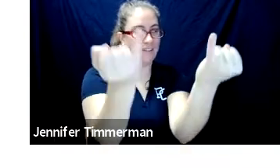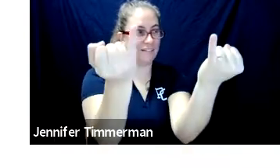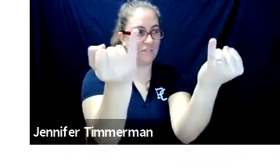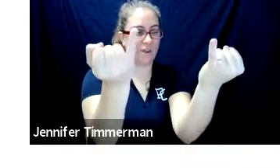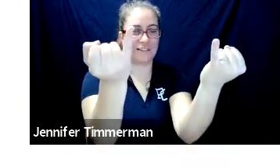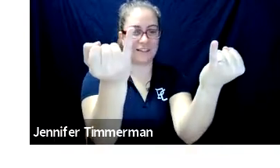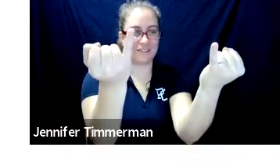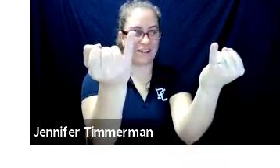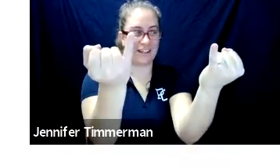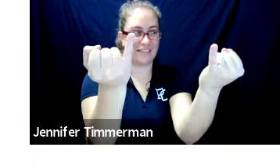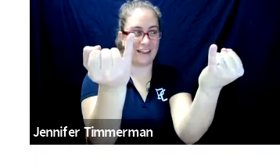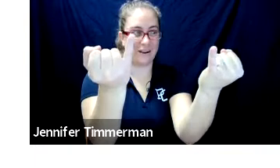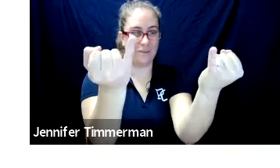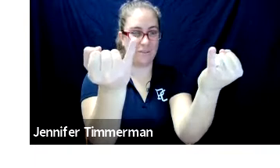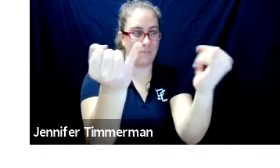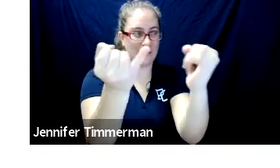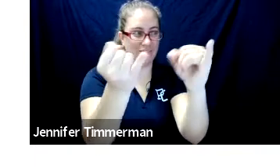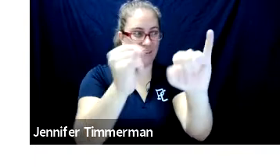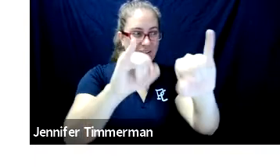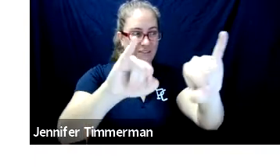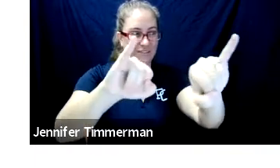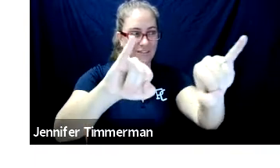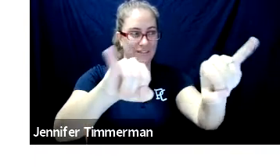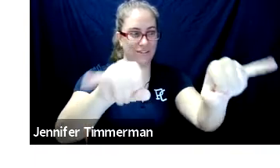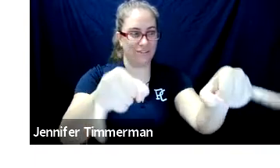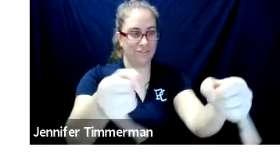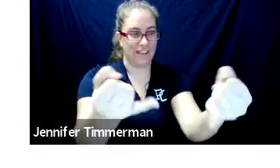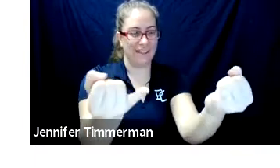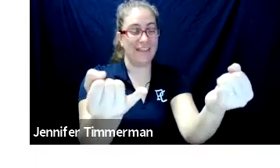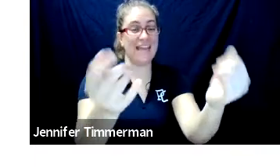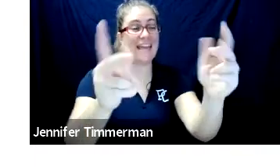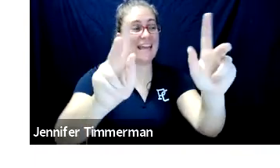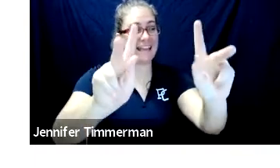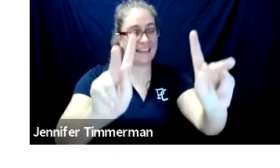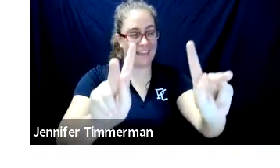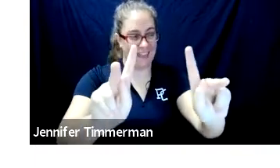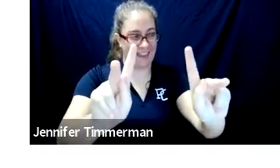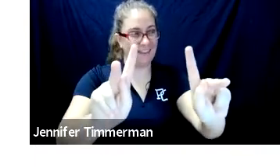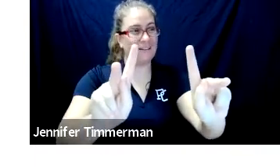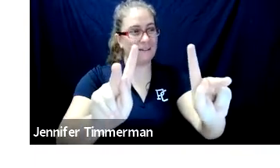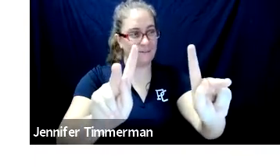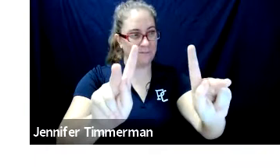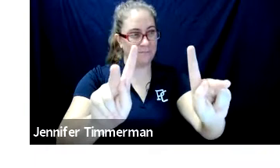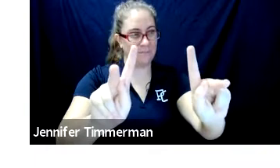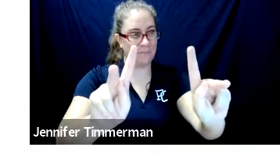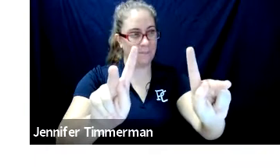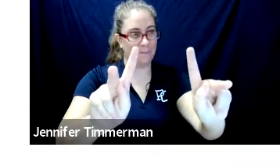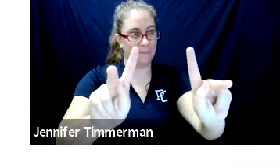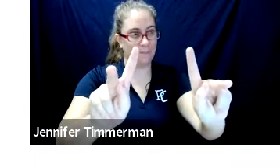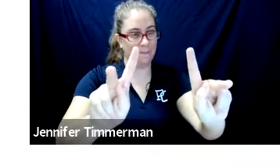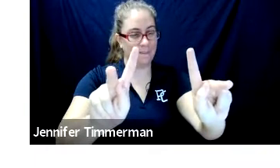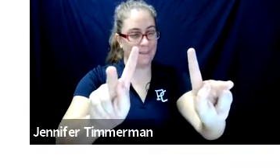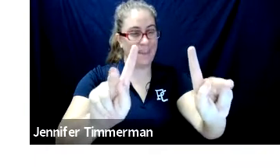J, draw the letter J in the air with your pinky fingers. J, K,